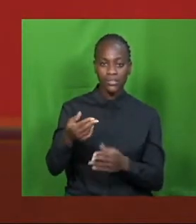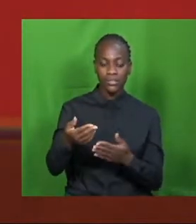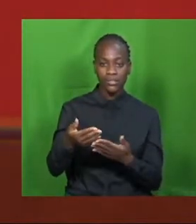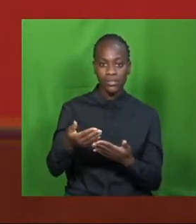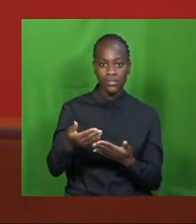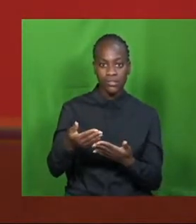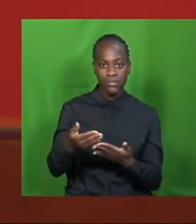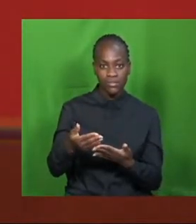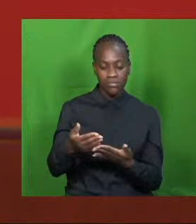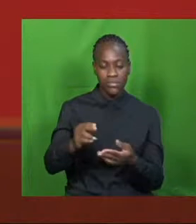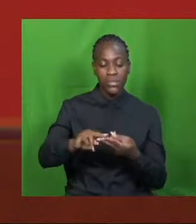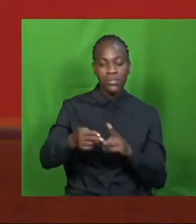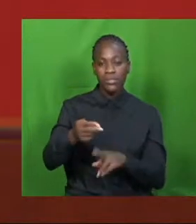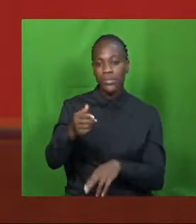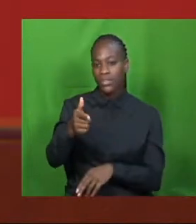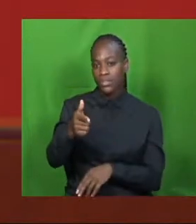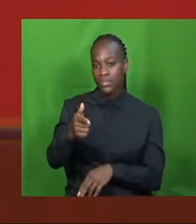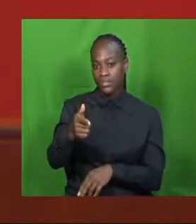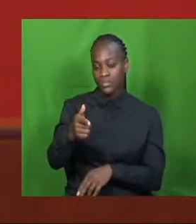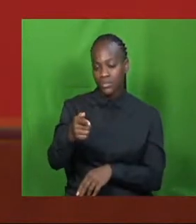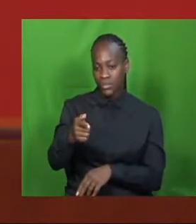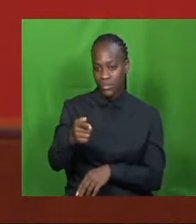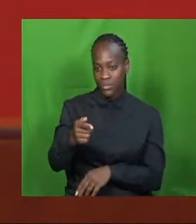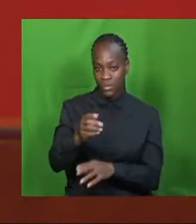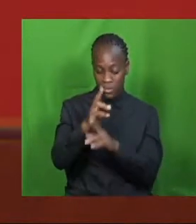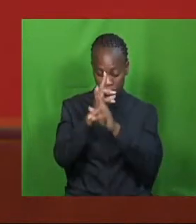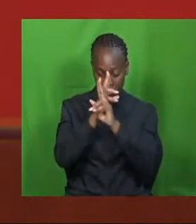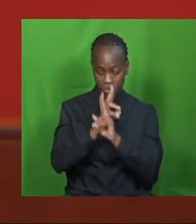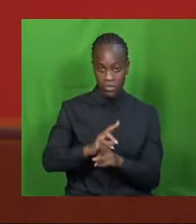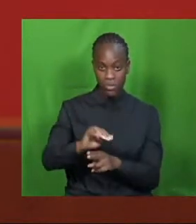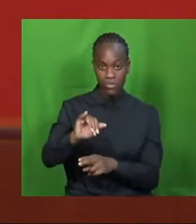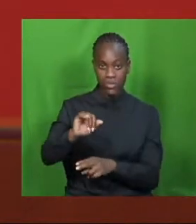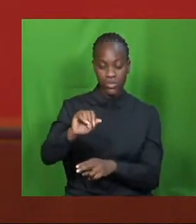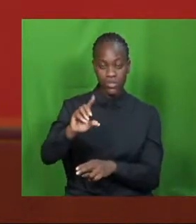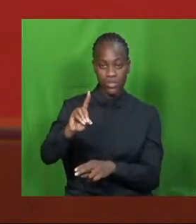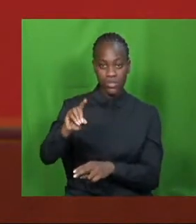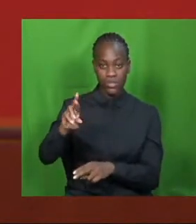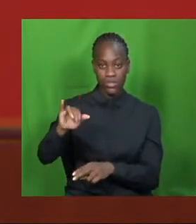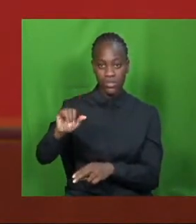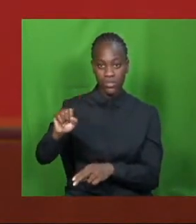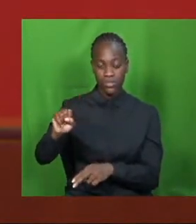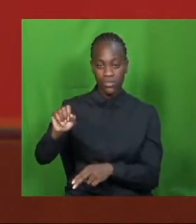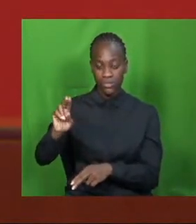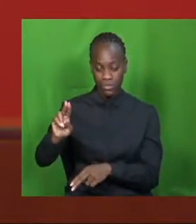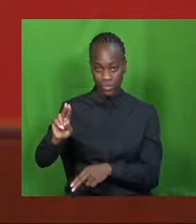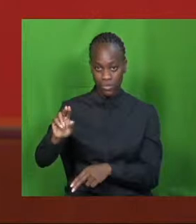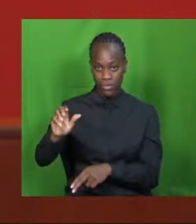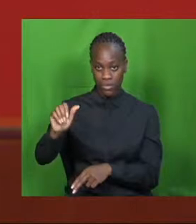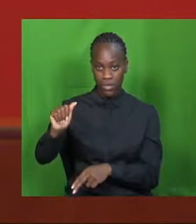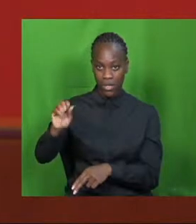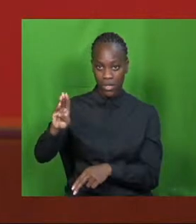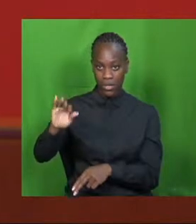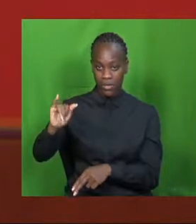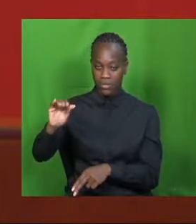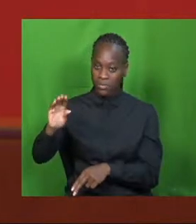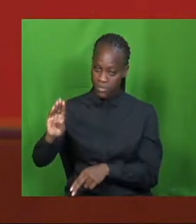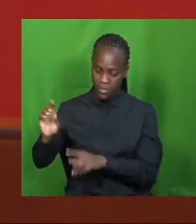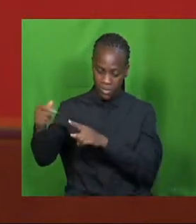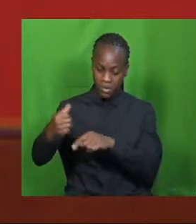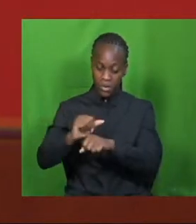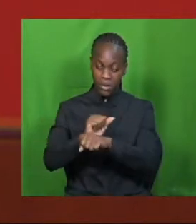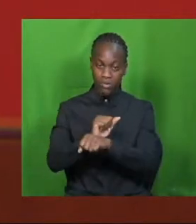21. The Honorable Idrisu Habib, Member of Parliament for Tolong, was present